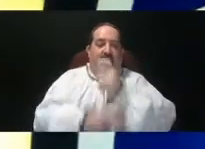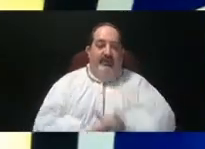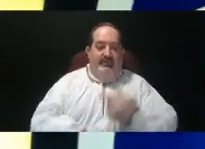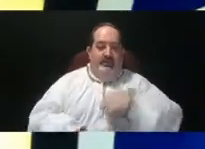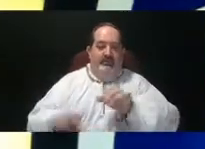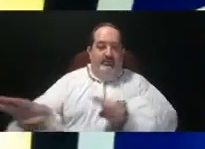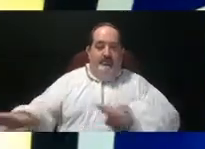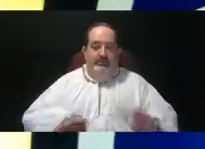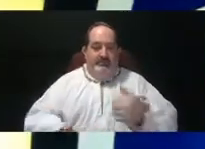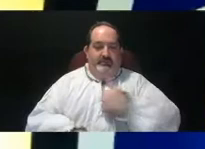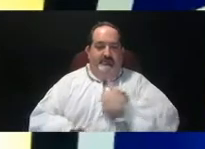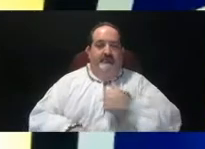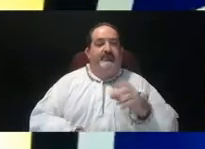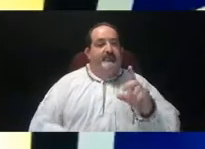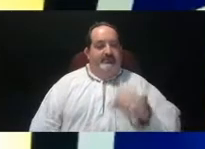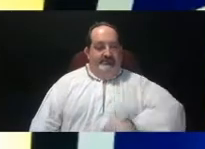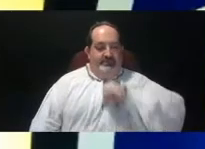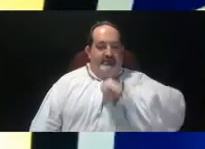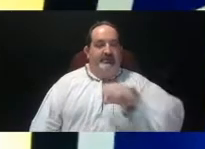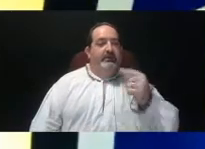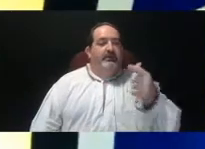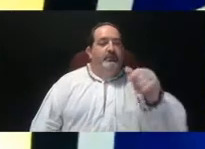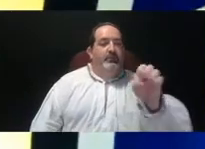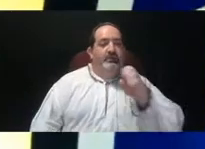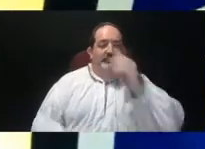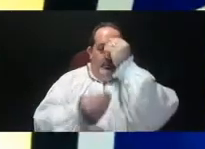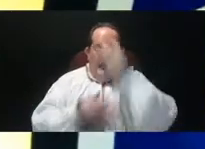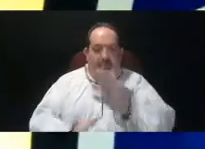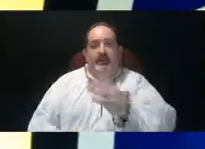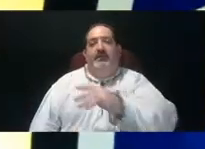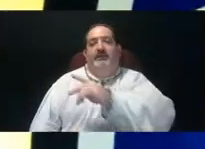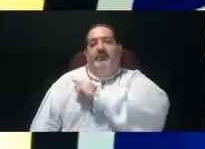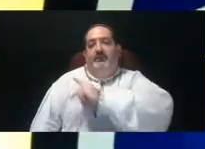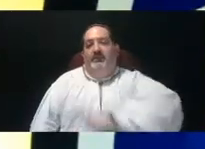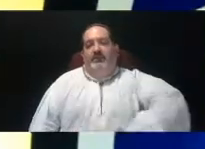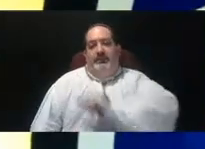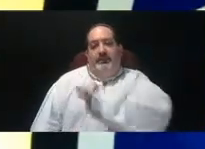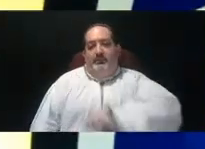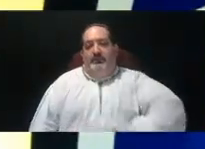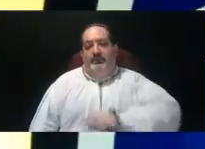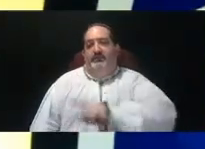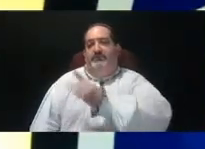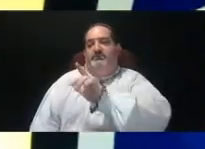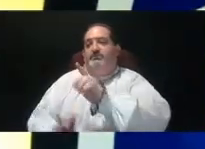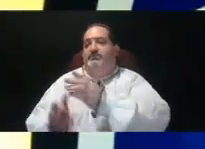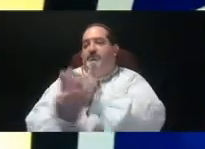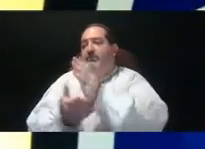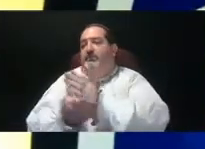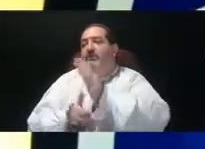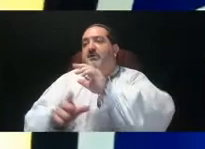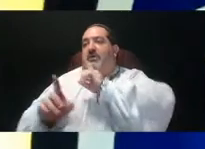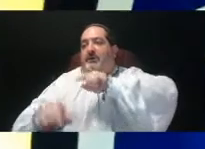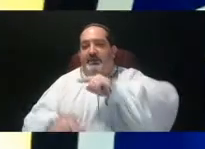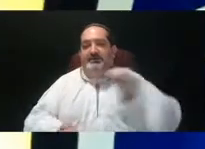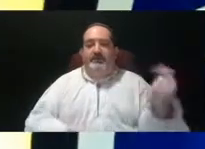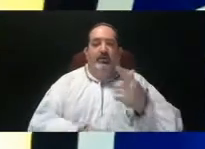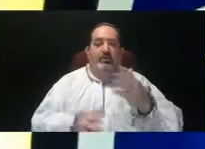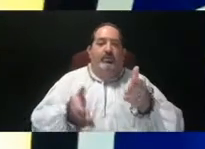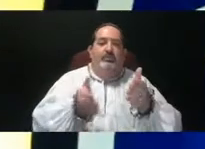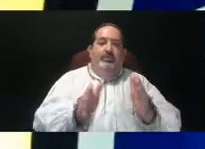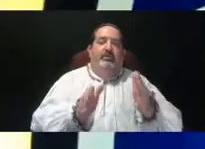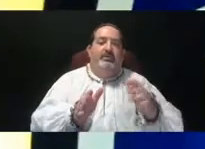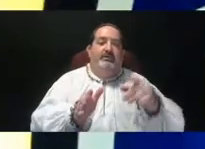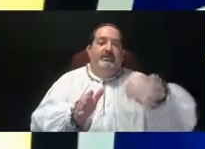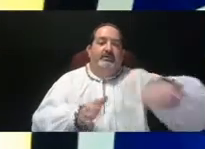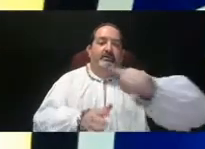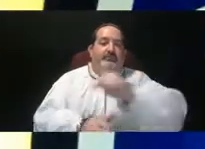with dignity and grace, obeying their Majesties' lawful commands in all matters concerning this realm, and,